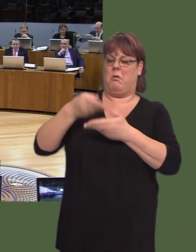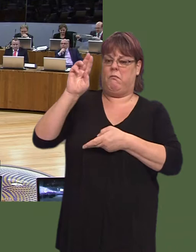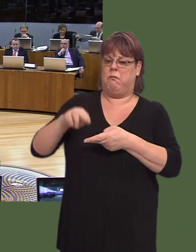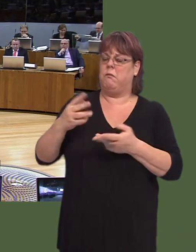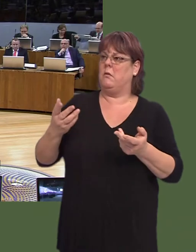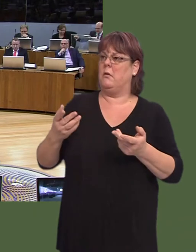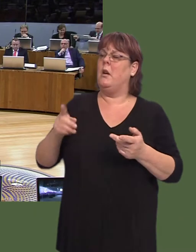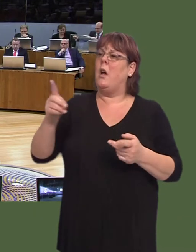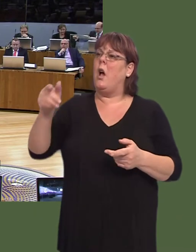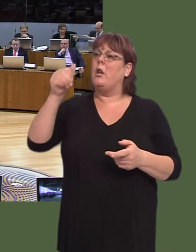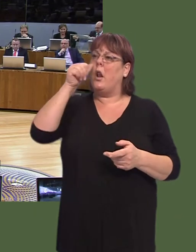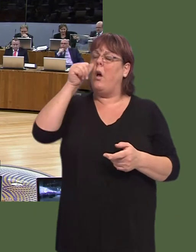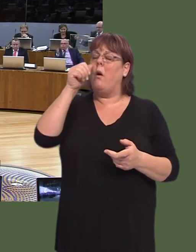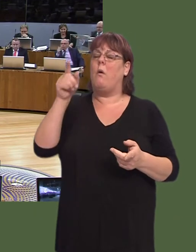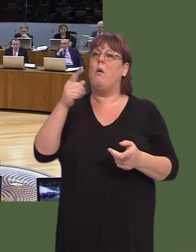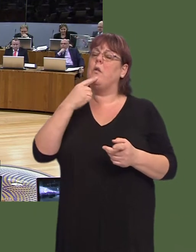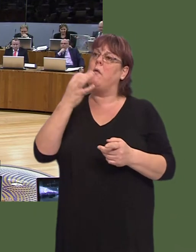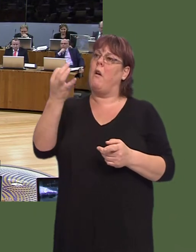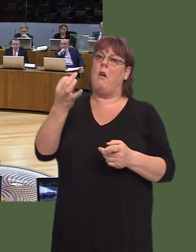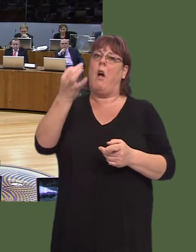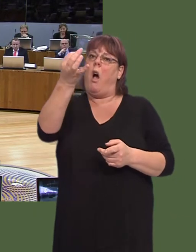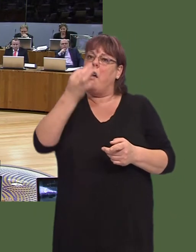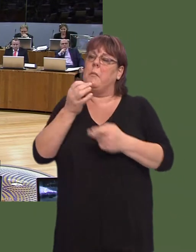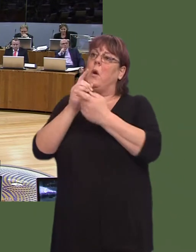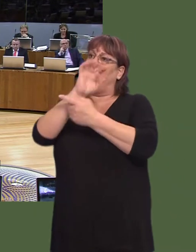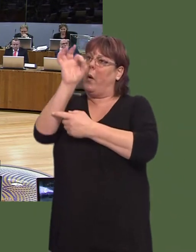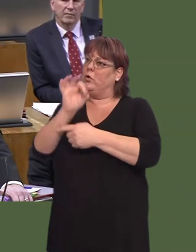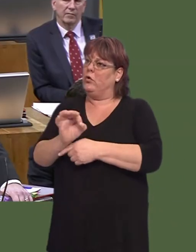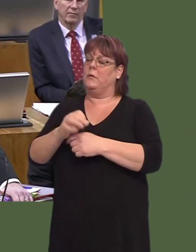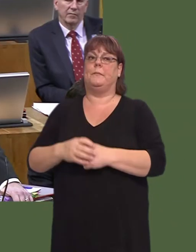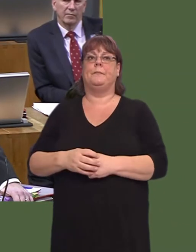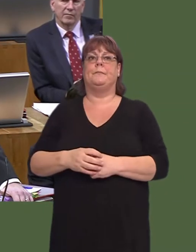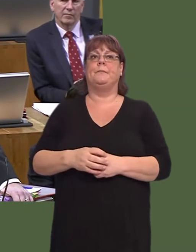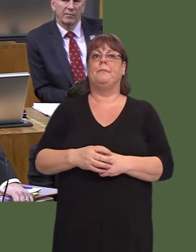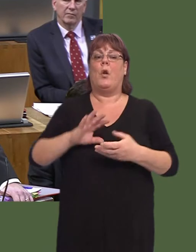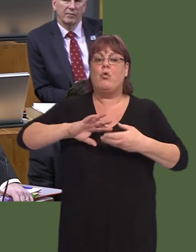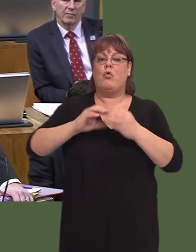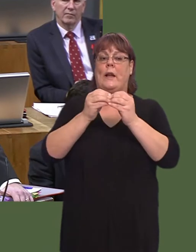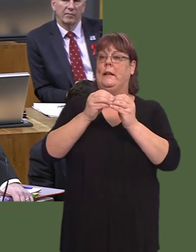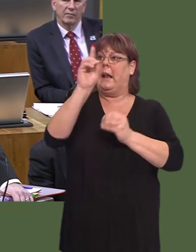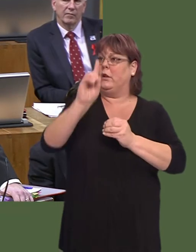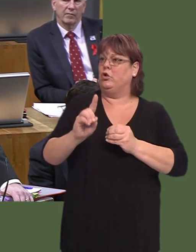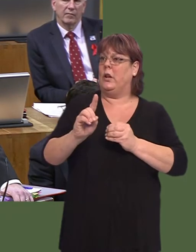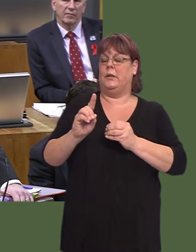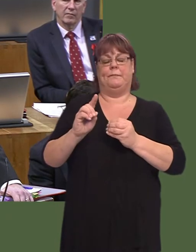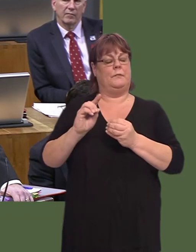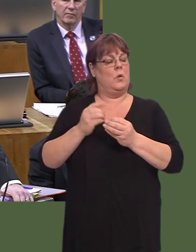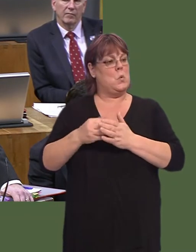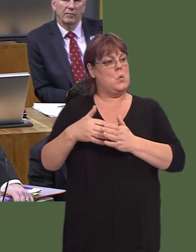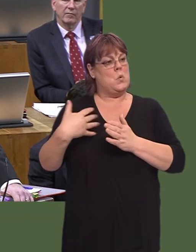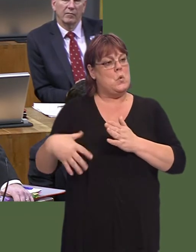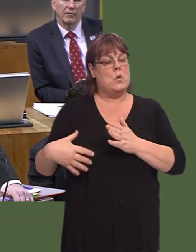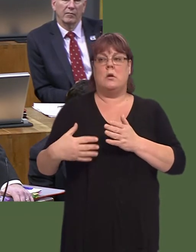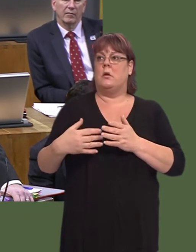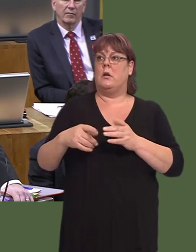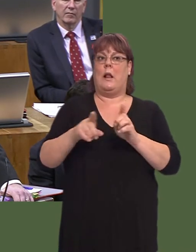all know what the Tories are like. Now, an answer to the question posed by the leader of UKIP. Every single method of generating energy costs money.